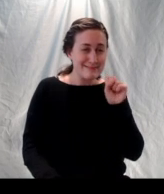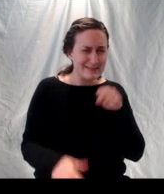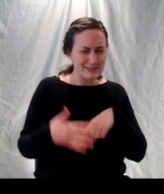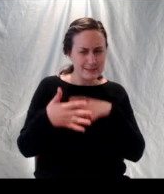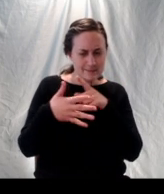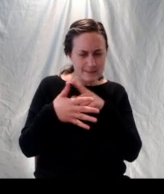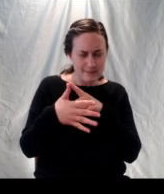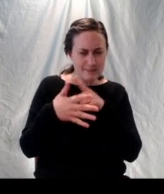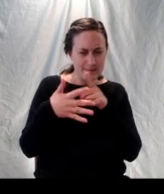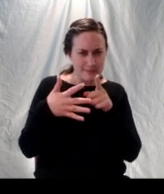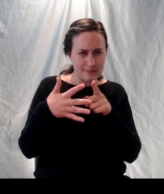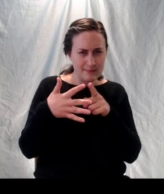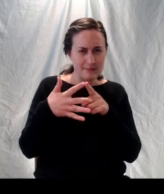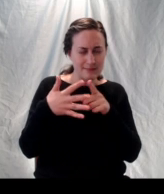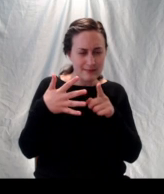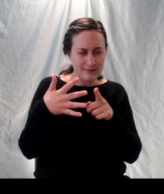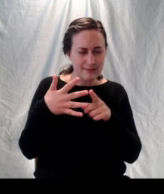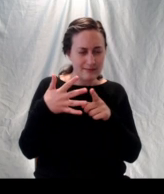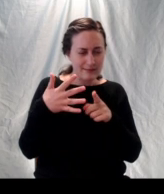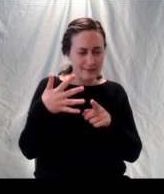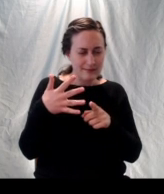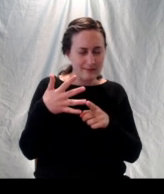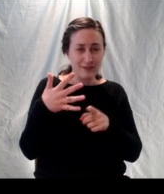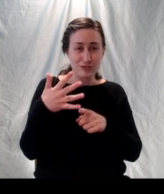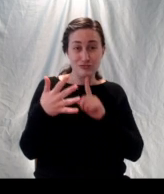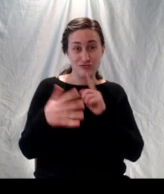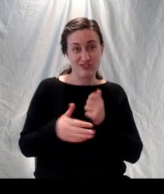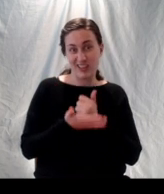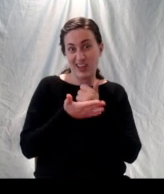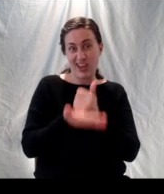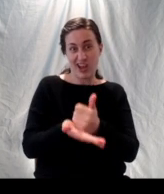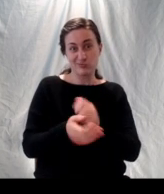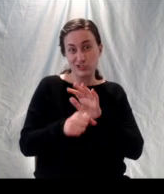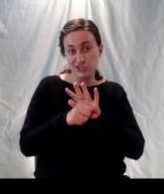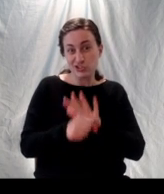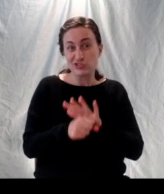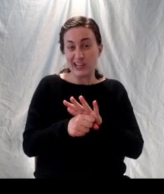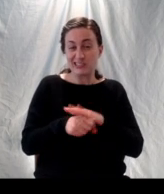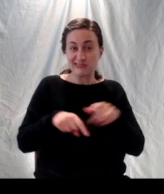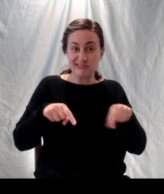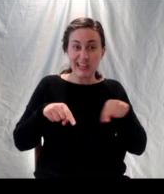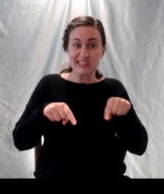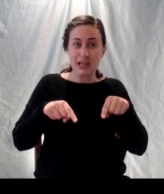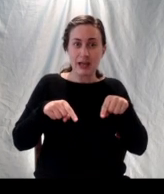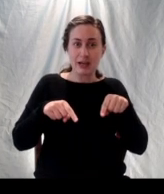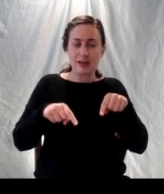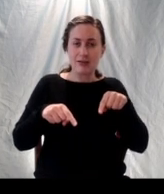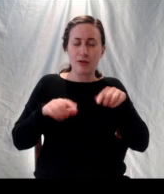I'd love to hear what you thought of the exercise. Have a great day.